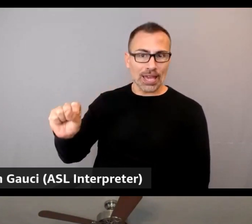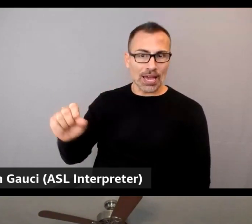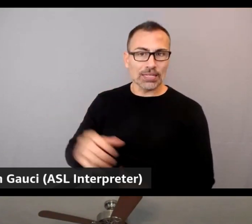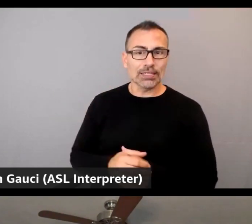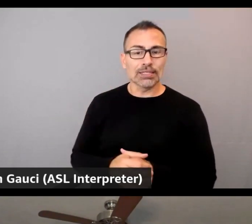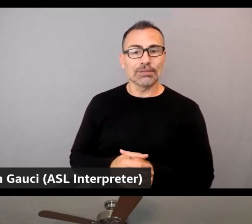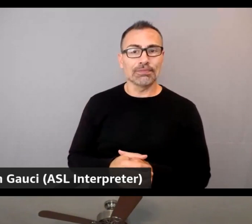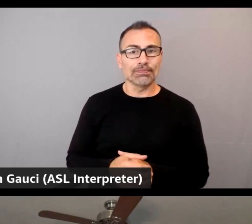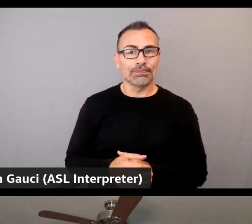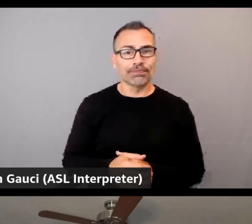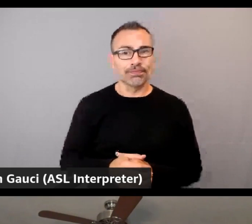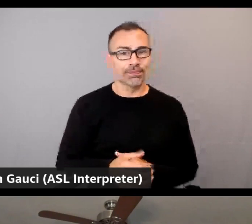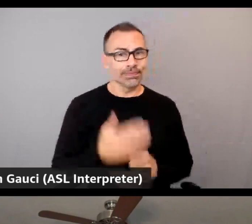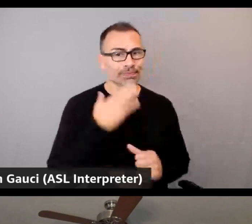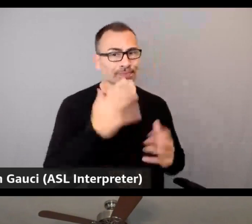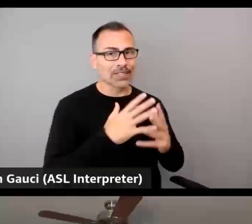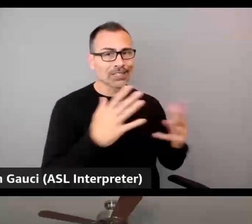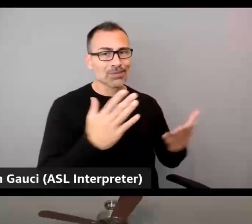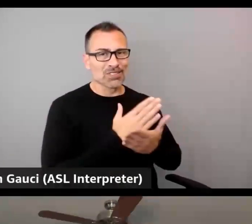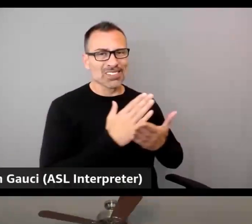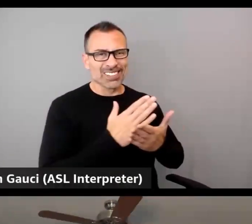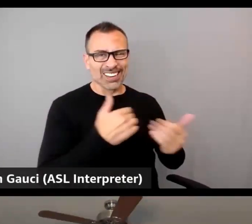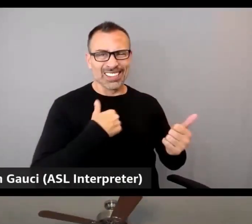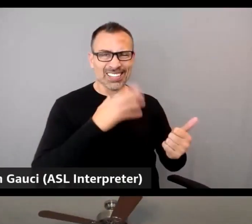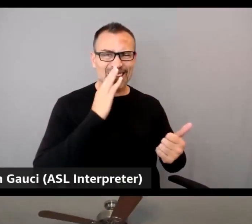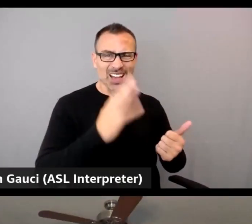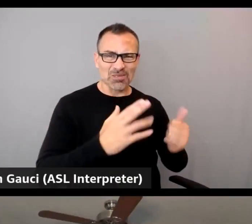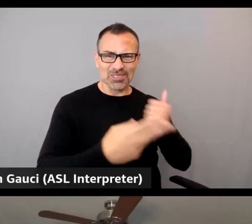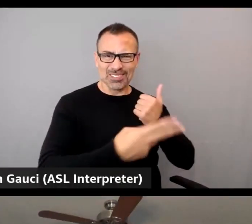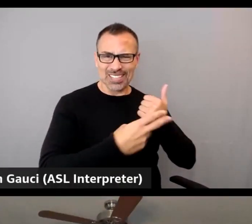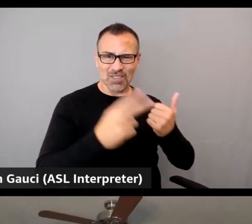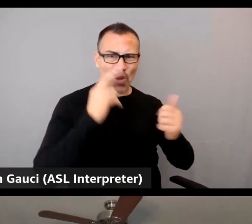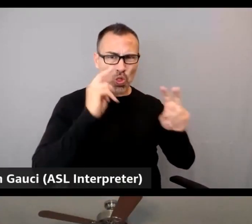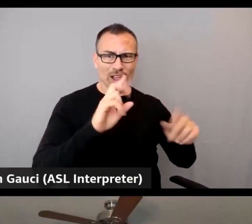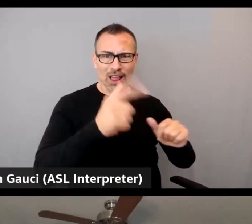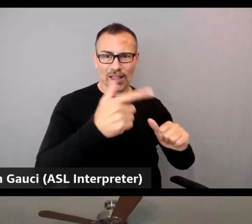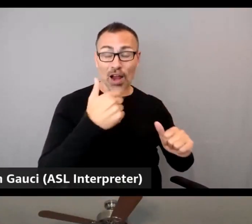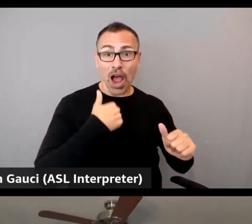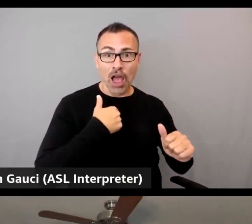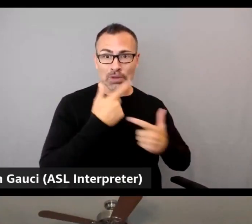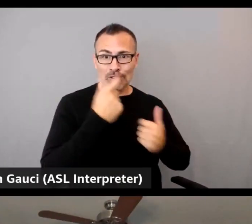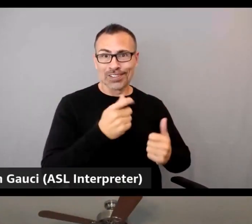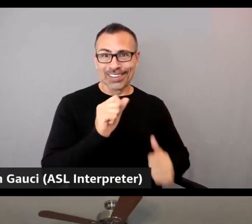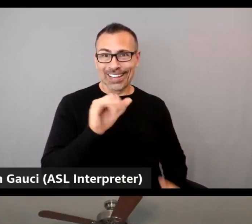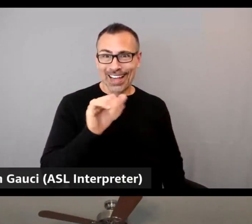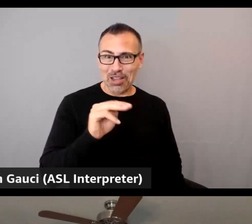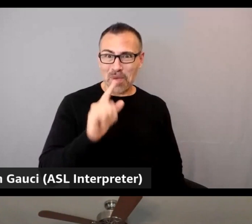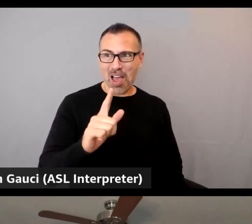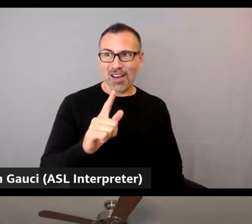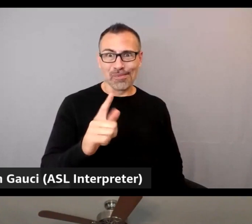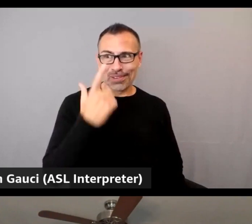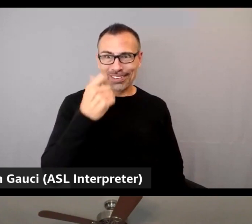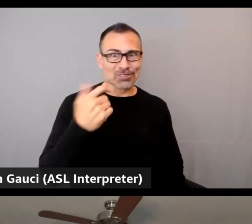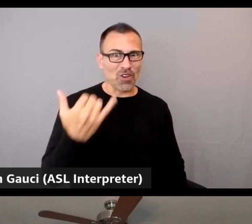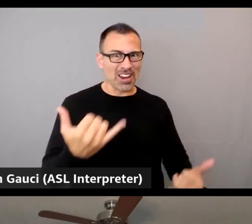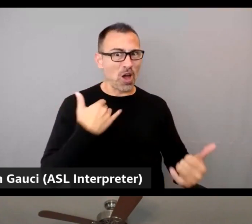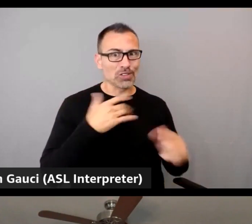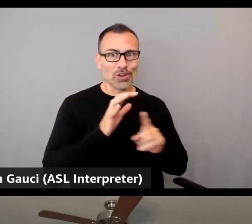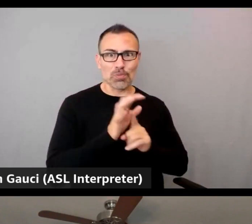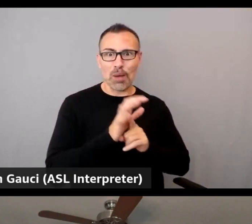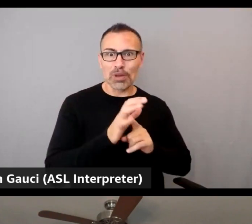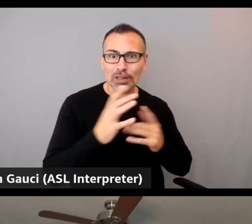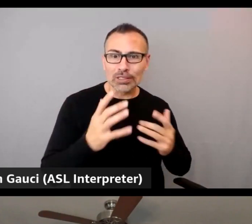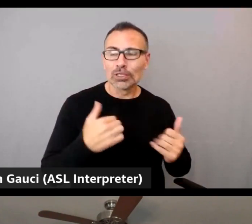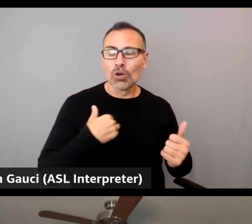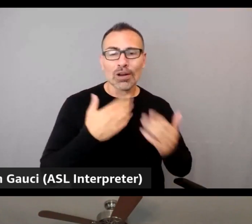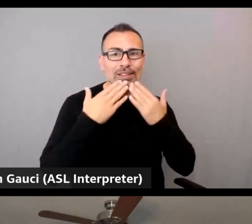bookmark to look at later myself. I've had such an interest in AI ML lately. It's all the rage lately, right? Yep. So thank you for this demo, and